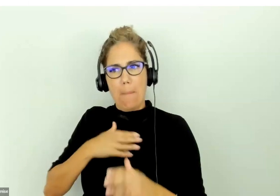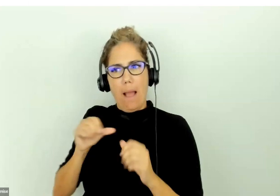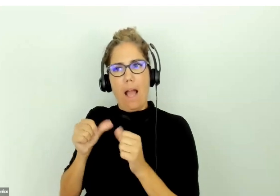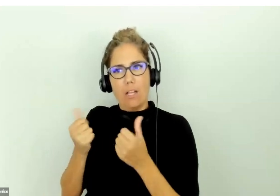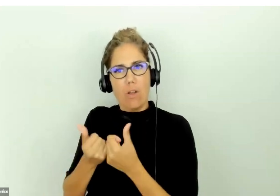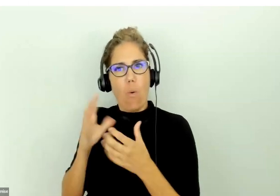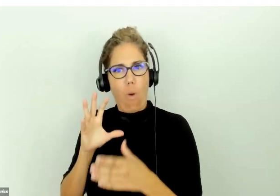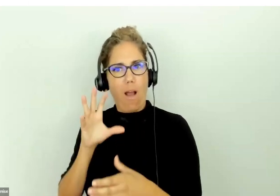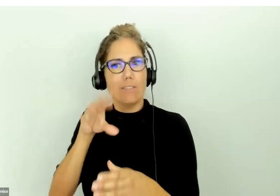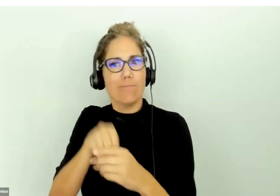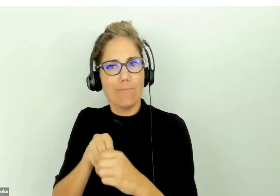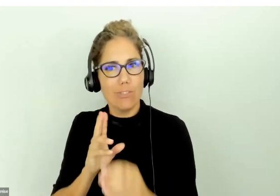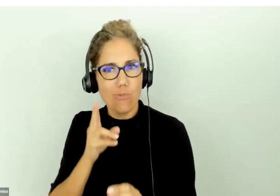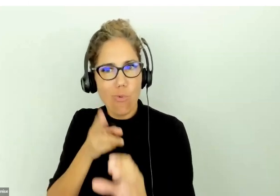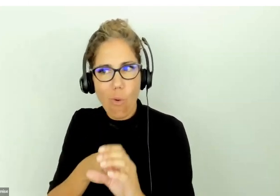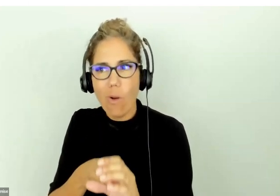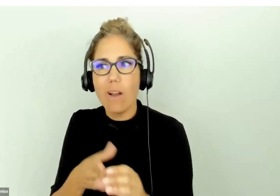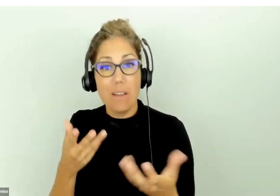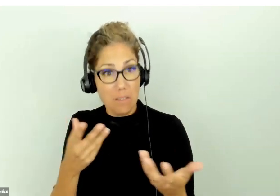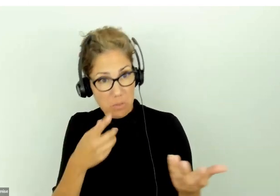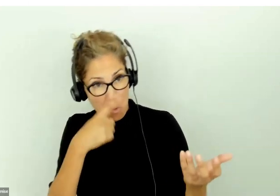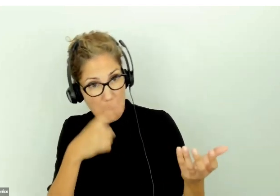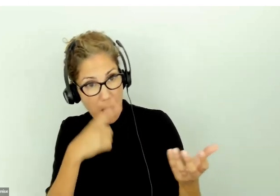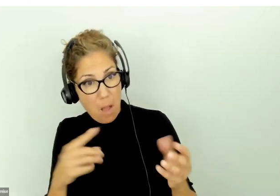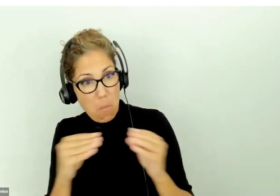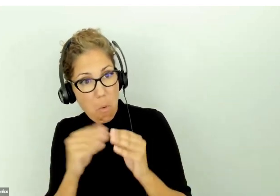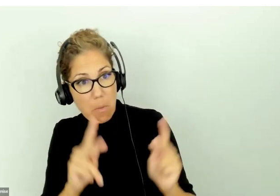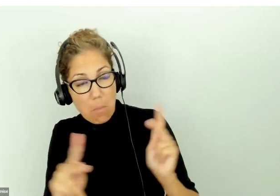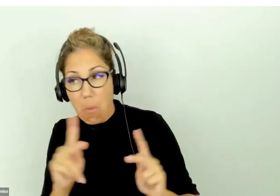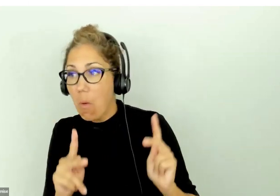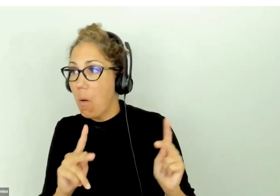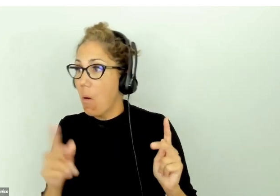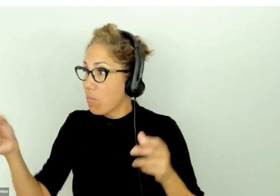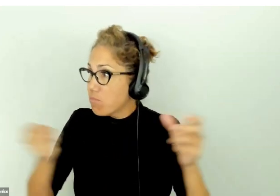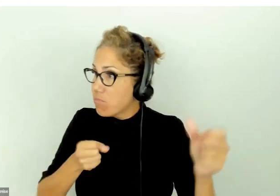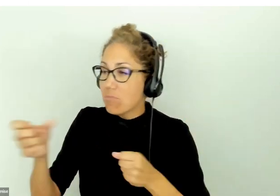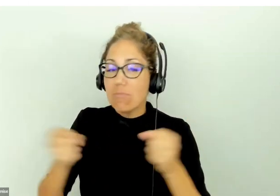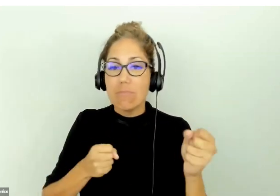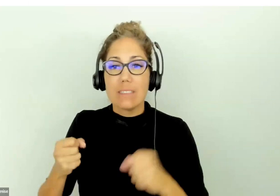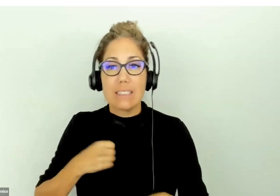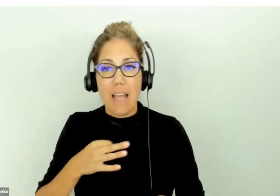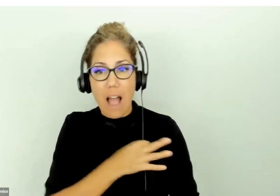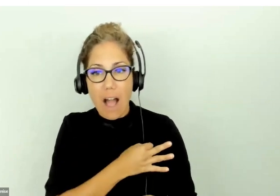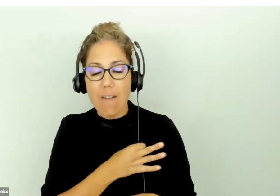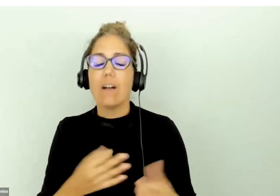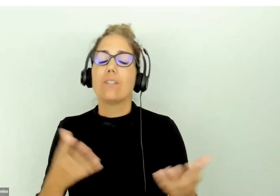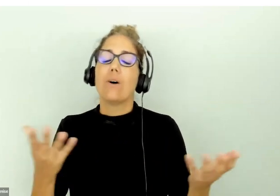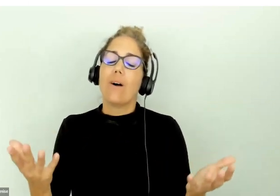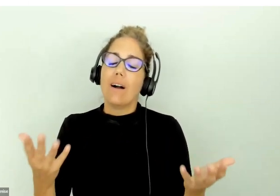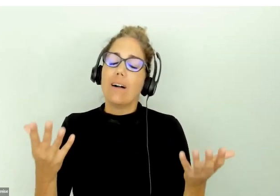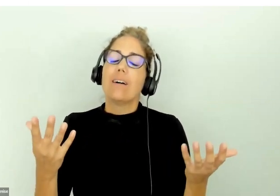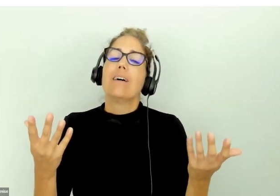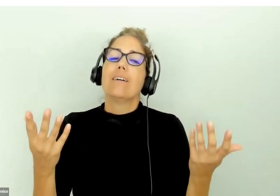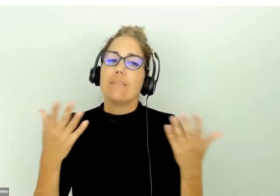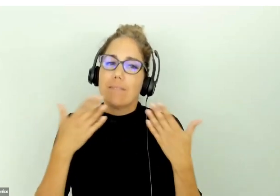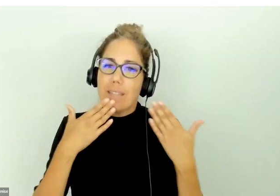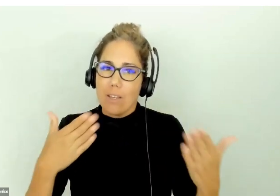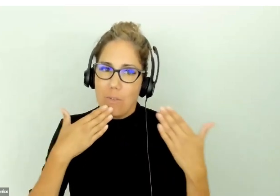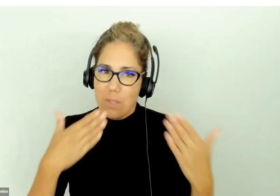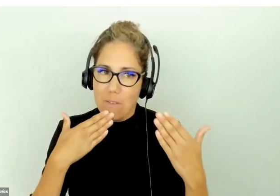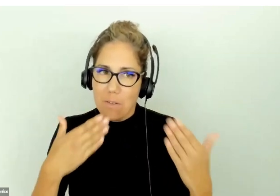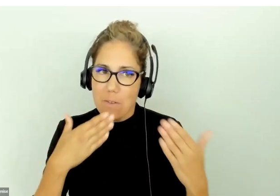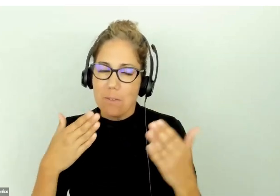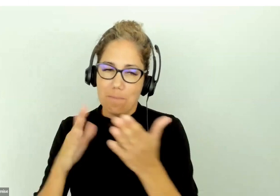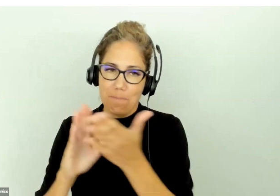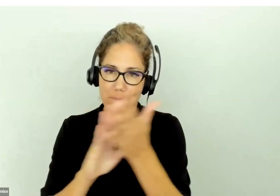would like to join. Can I bring more people from my staff and from my team? And I just want to give a huge shout out. This is